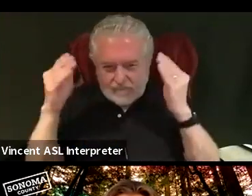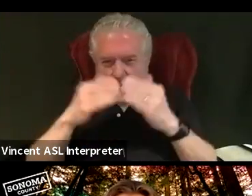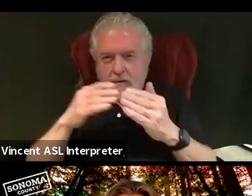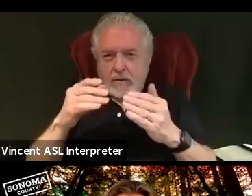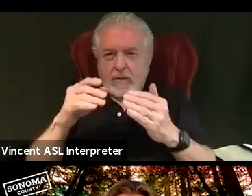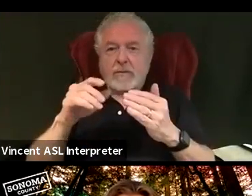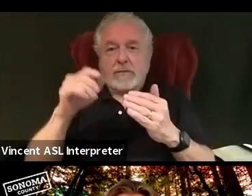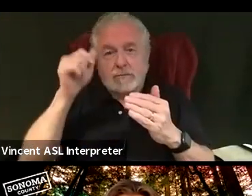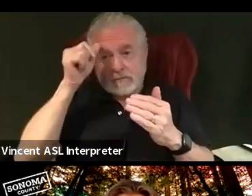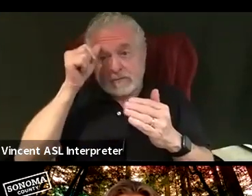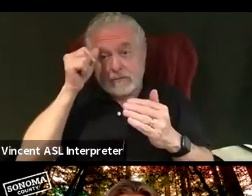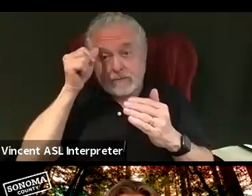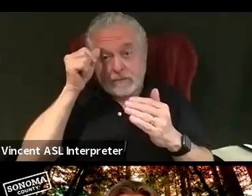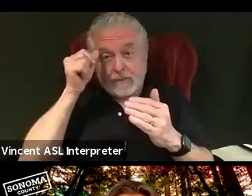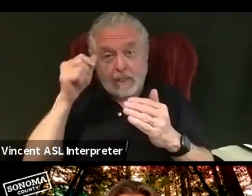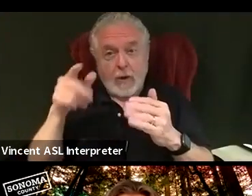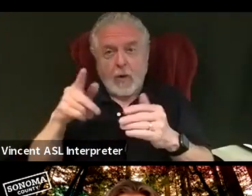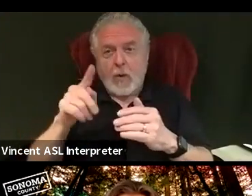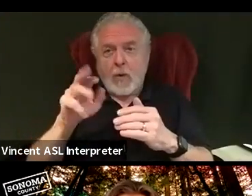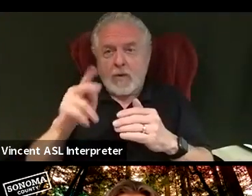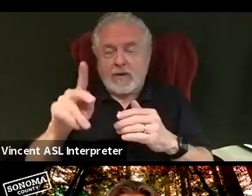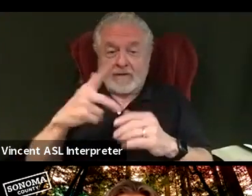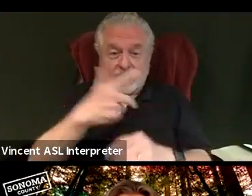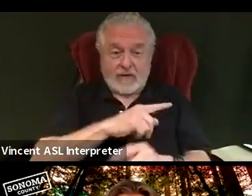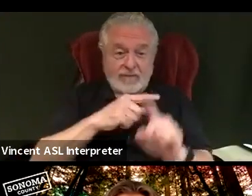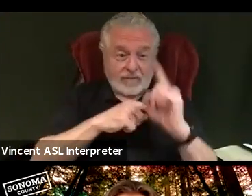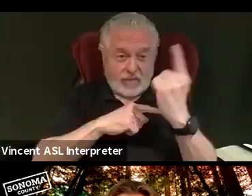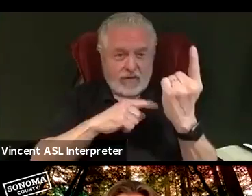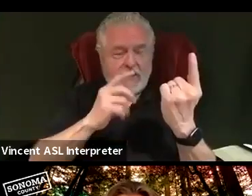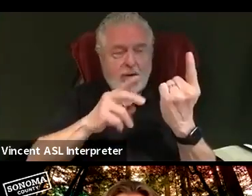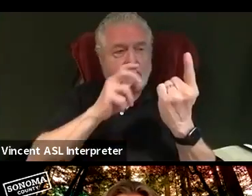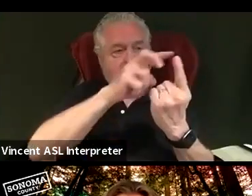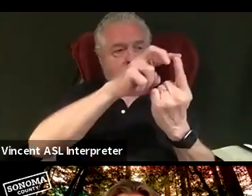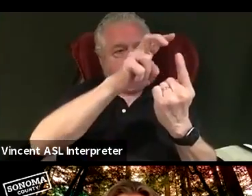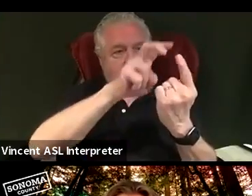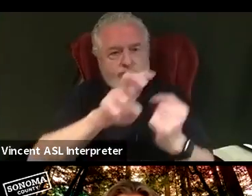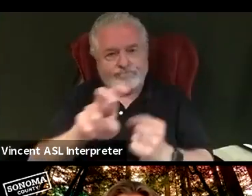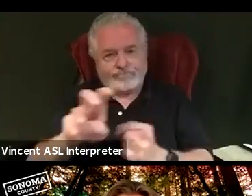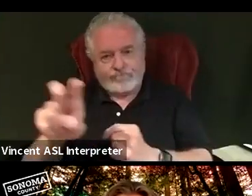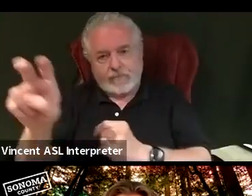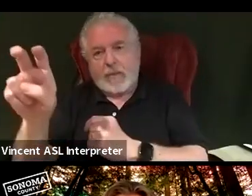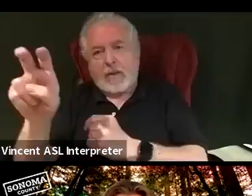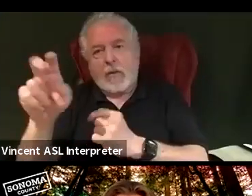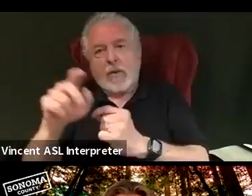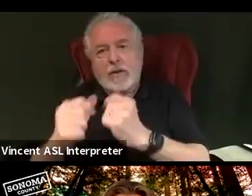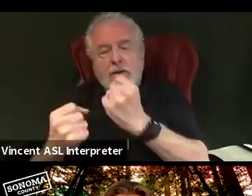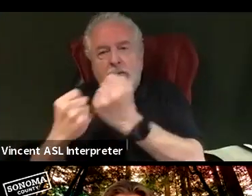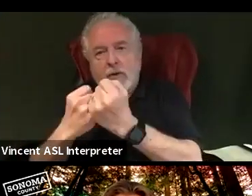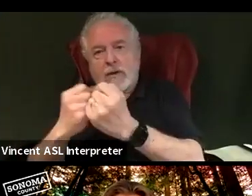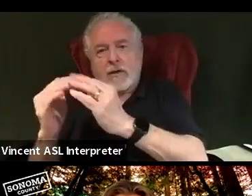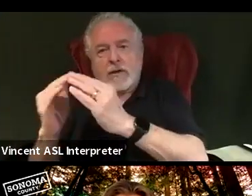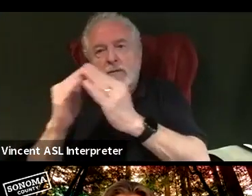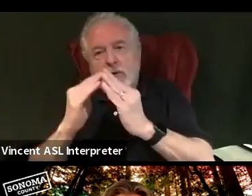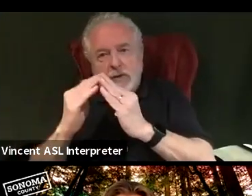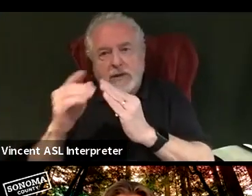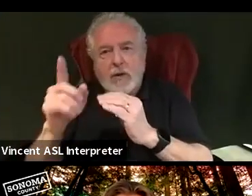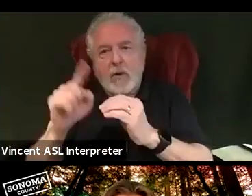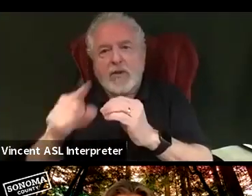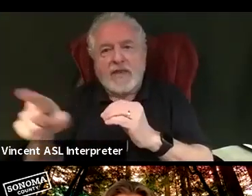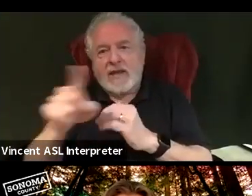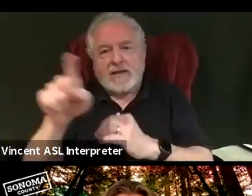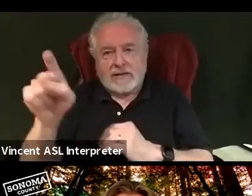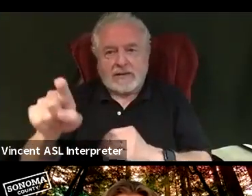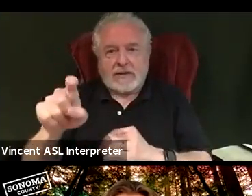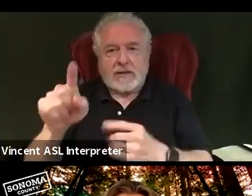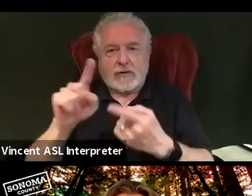most risk were vaccinated first. And now we're transitioning to say that we are actually supporting community in what they